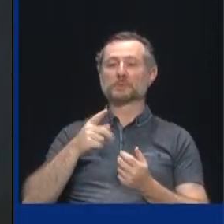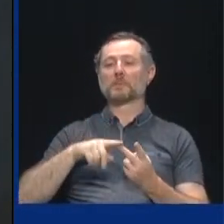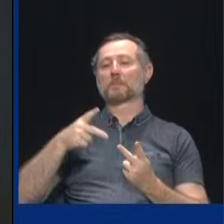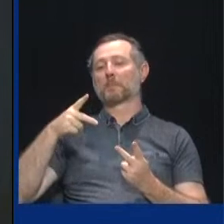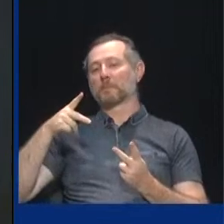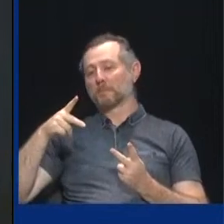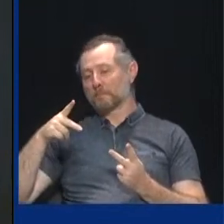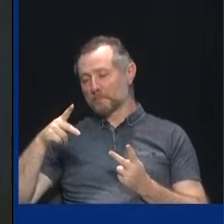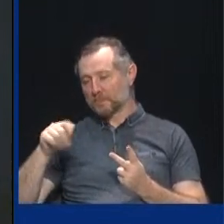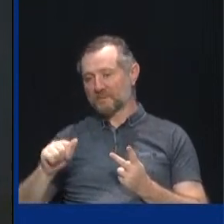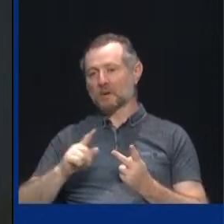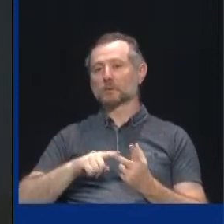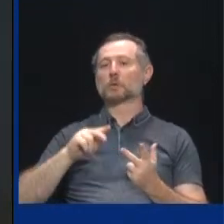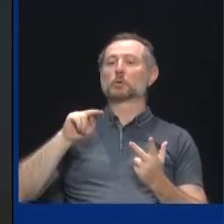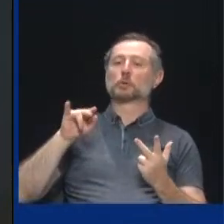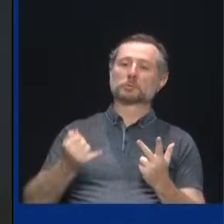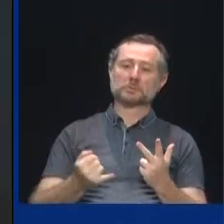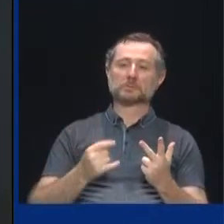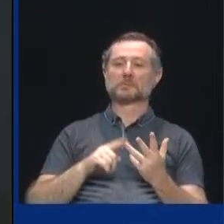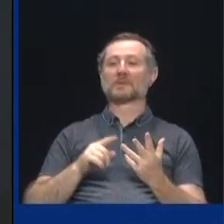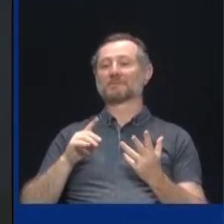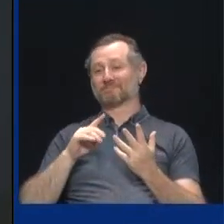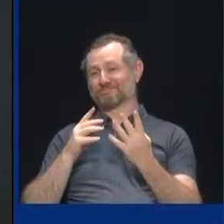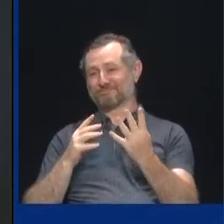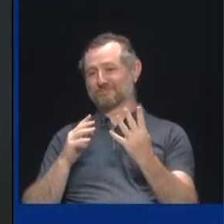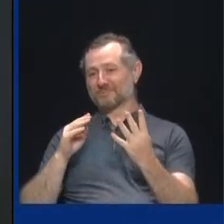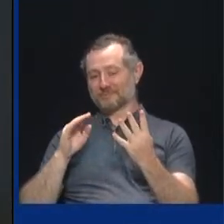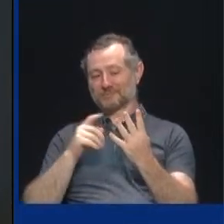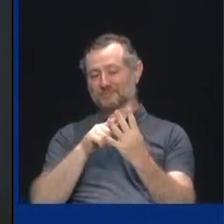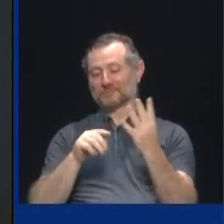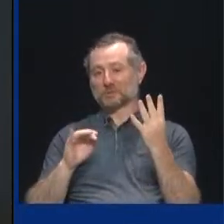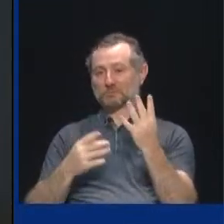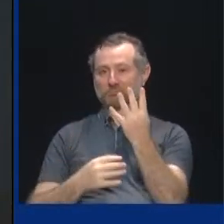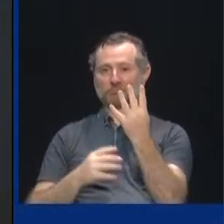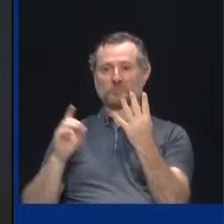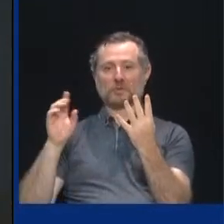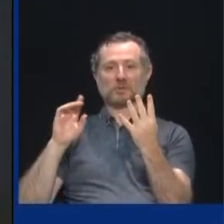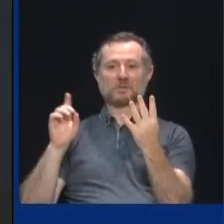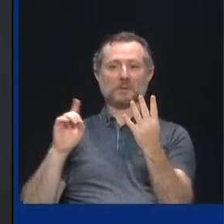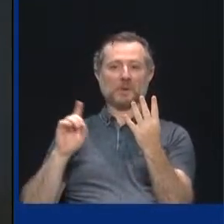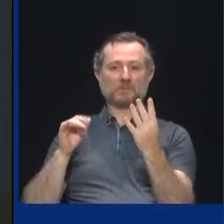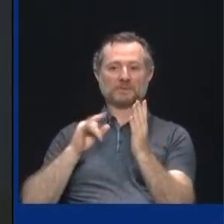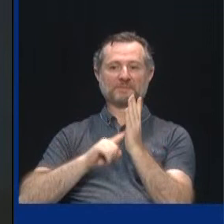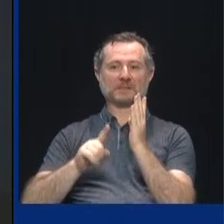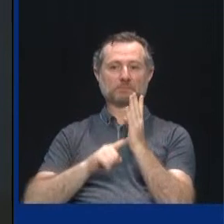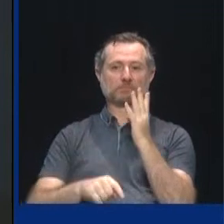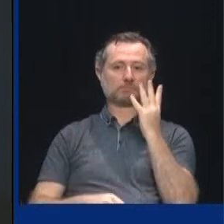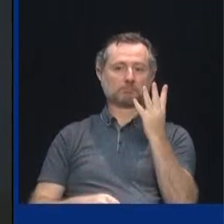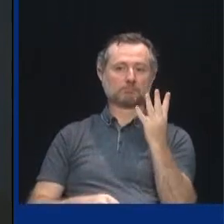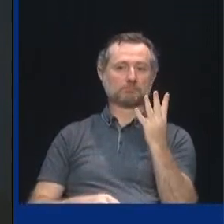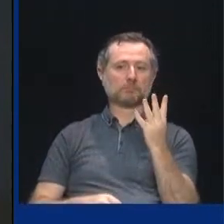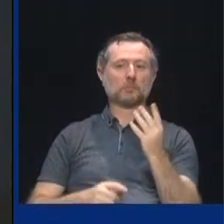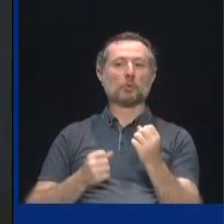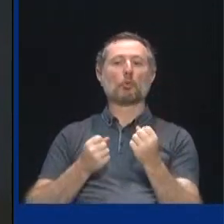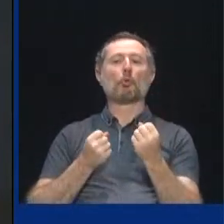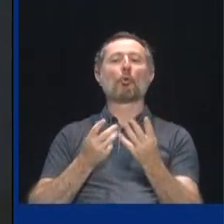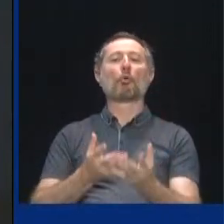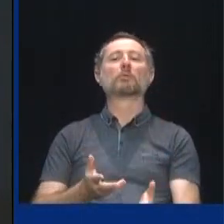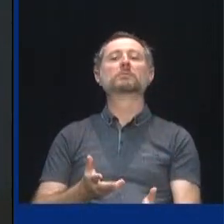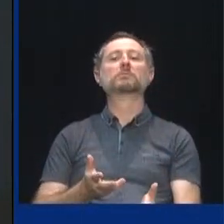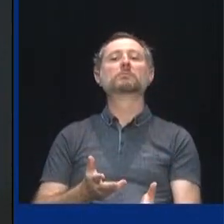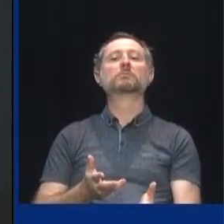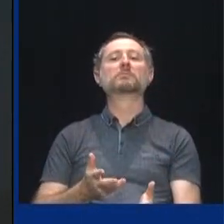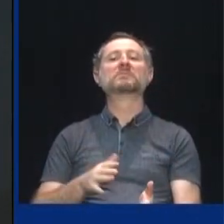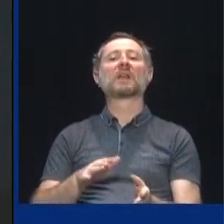states, 4 Democratic governors, and that they were going to investigate us for causing deaths in